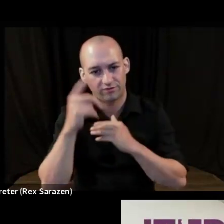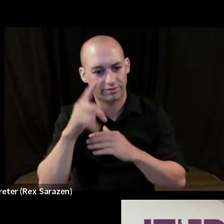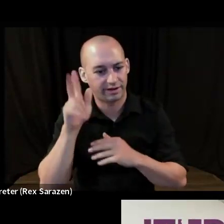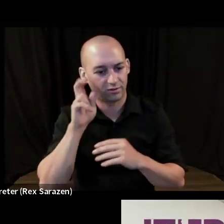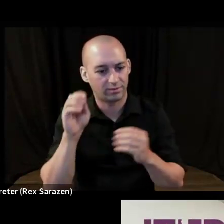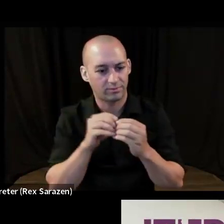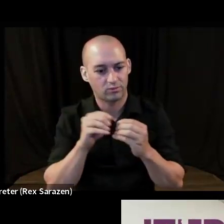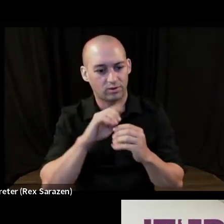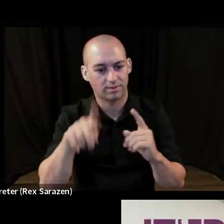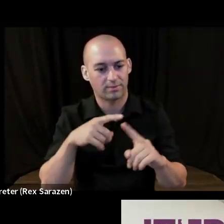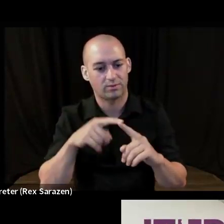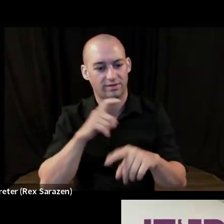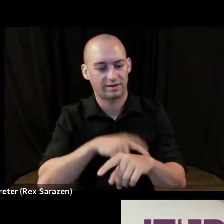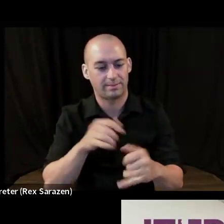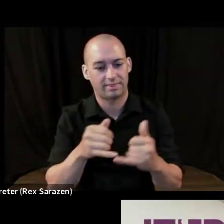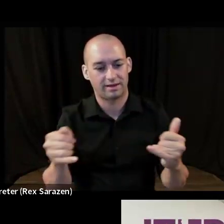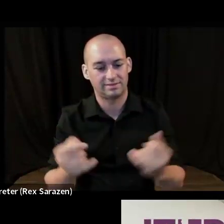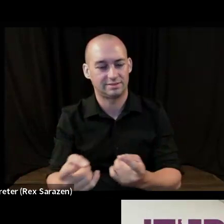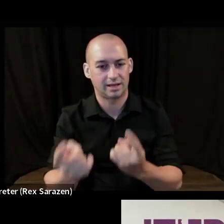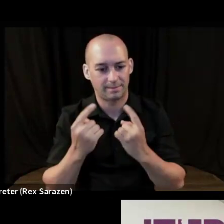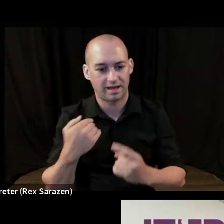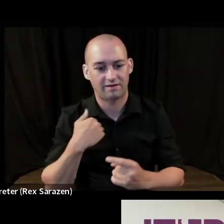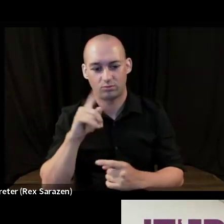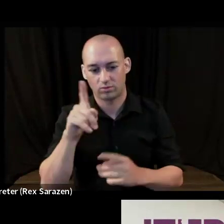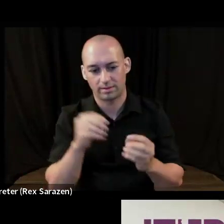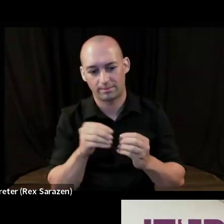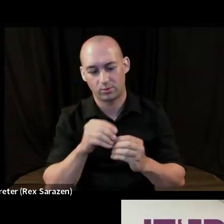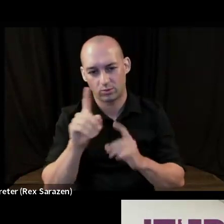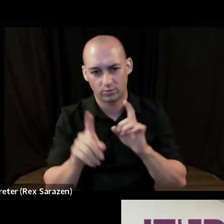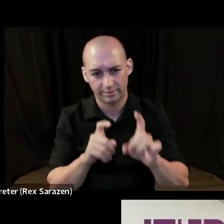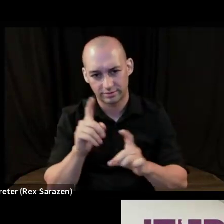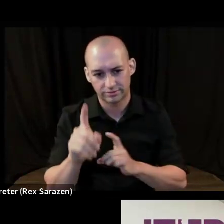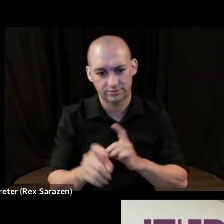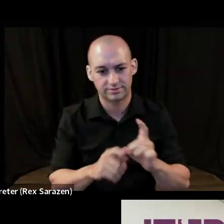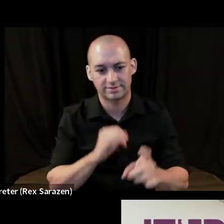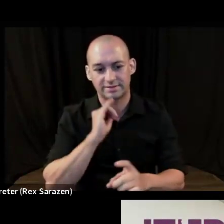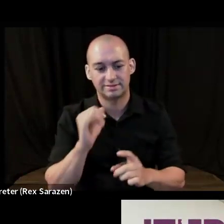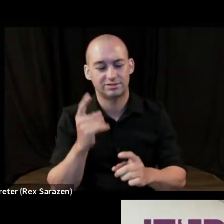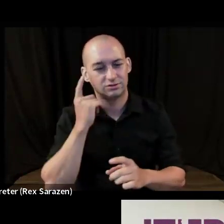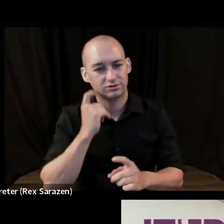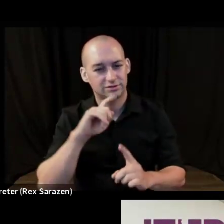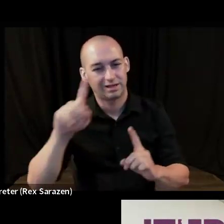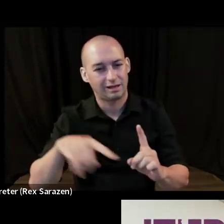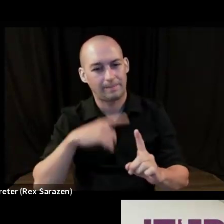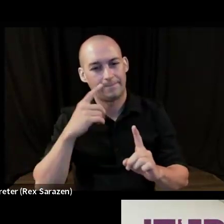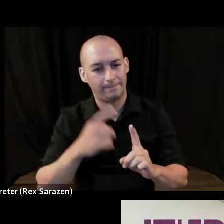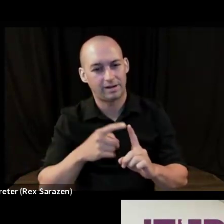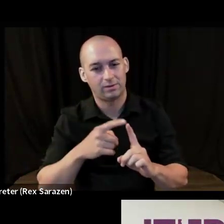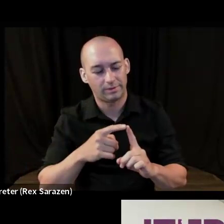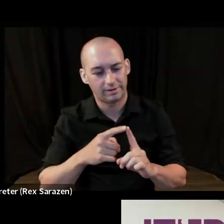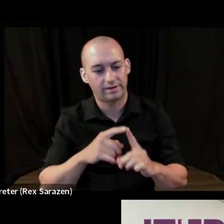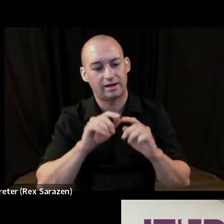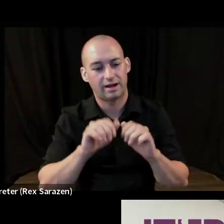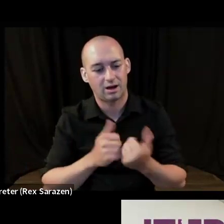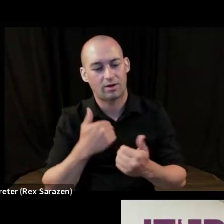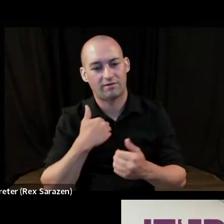the timelines upcoming. I did have one more question. It was just about how you have the track